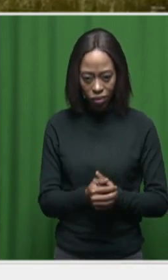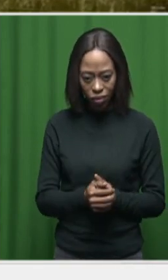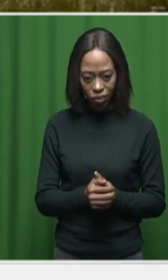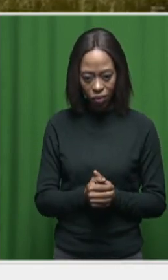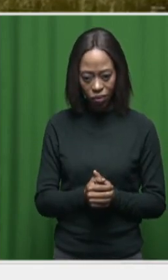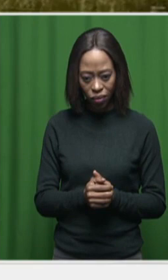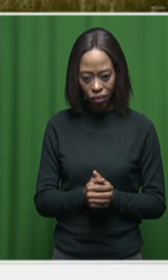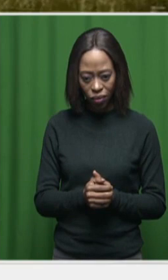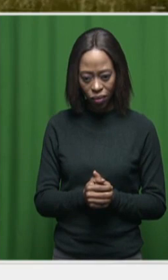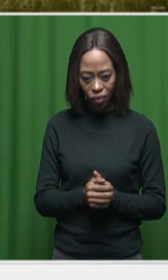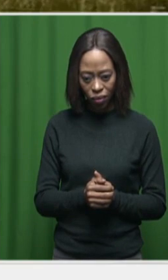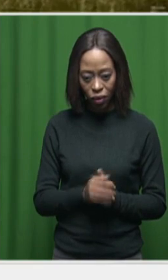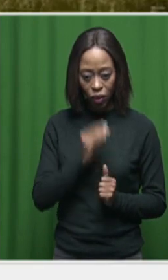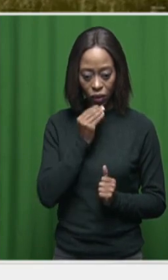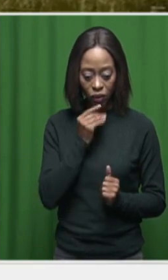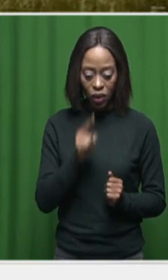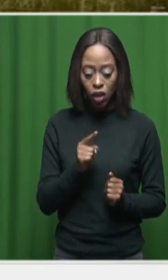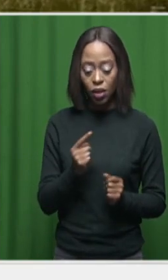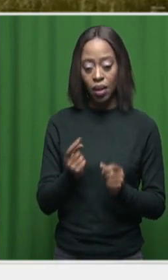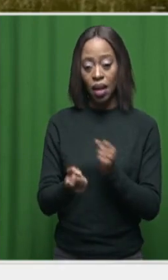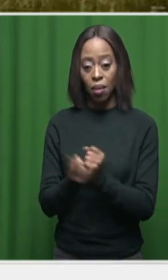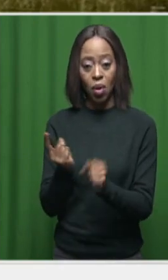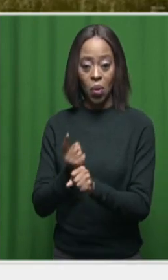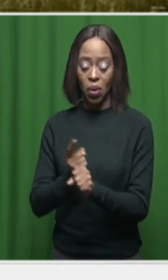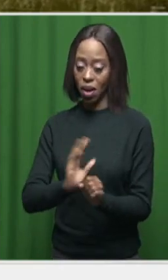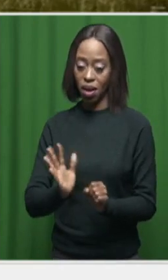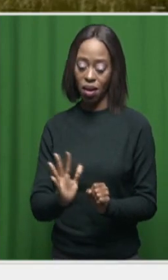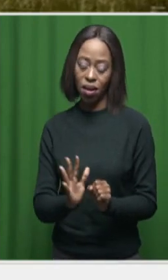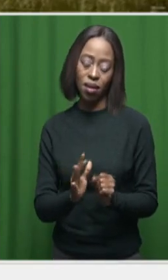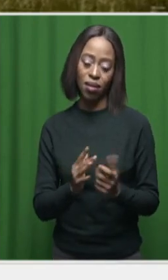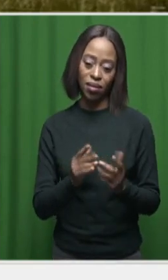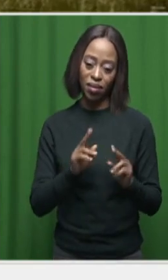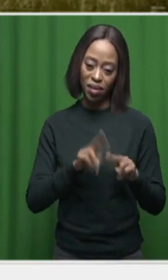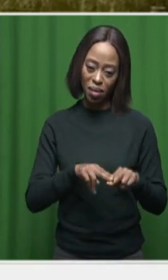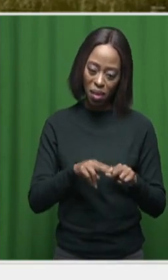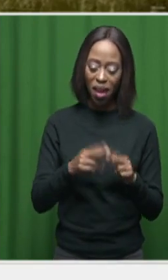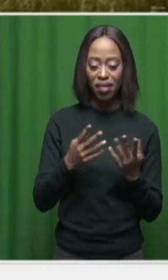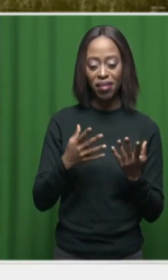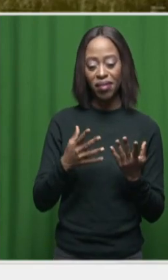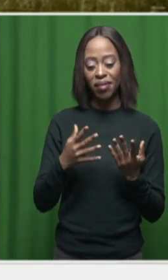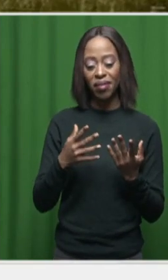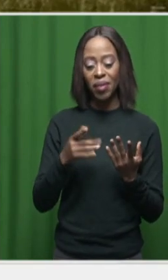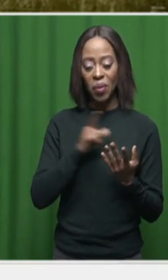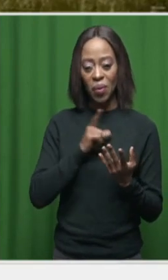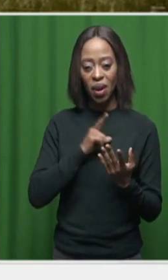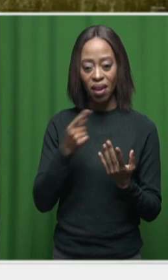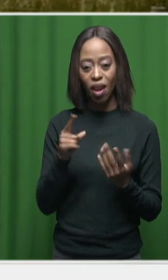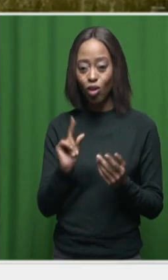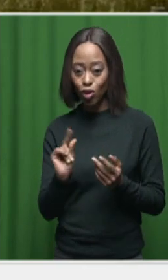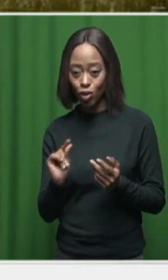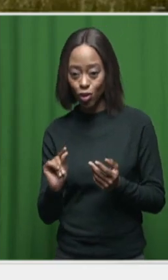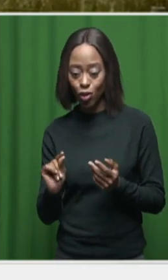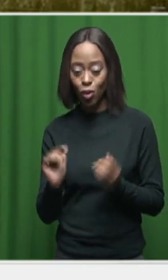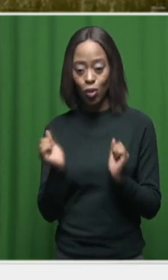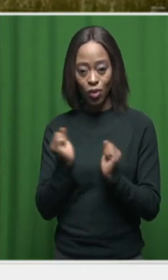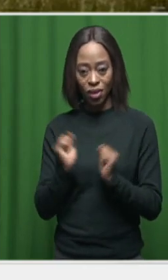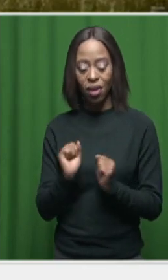Our menu that's coming out is actually very seasonal, so it's these type of dishes that are coming out for autumn. So we're going into autumn now.